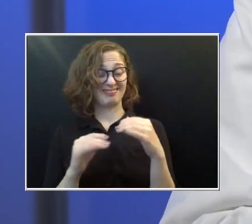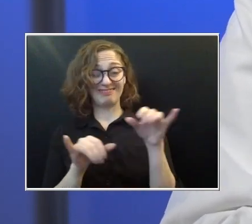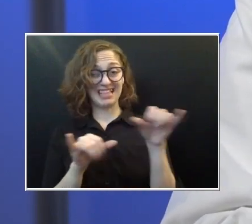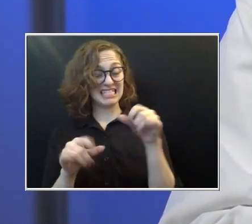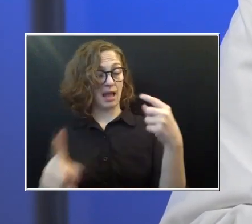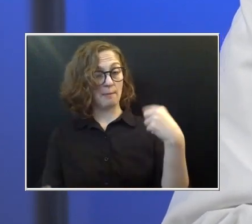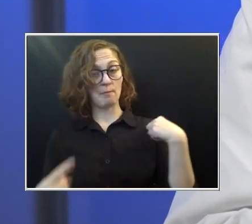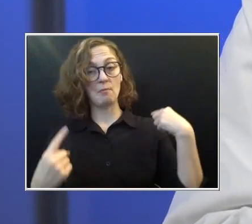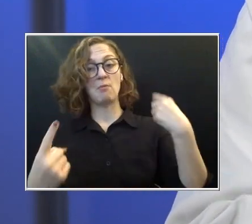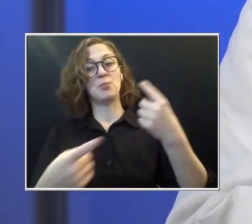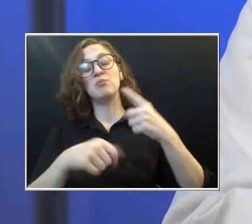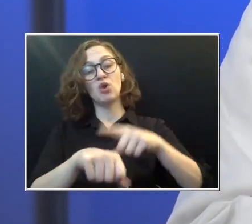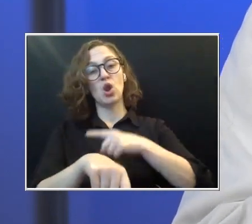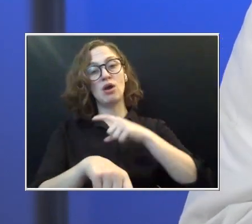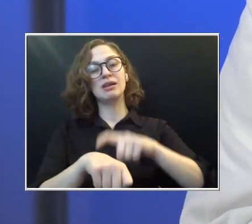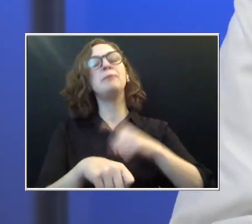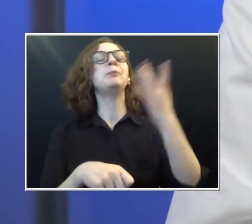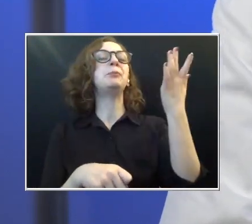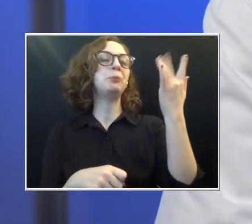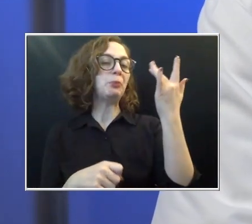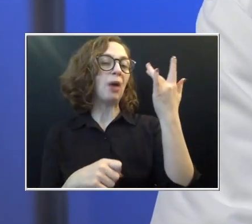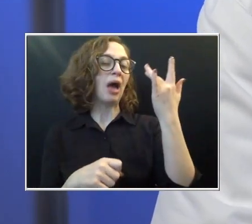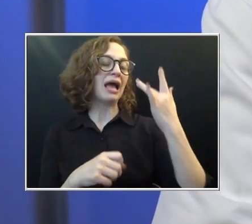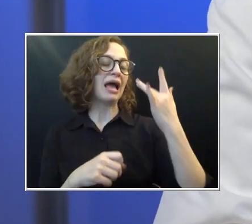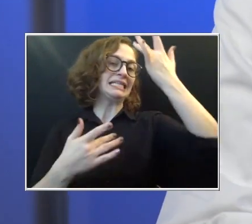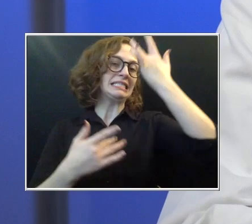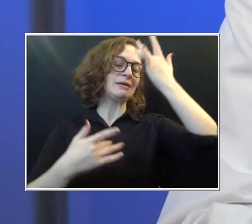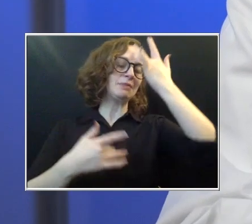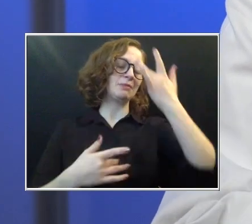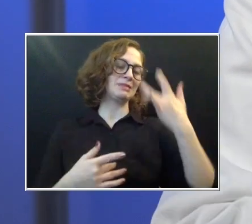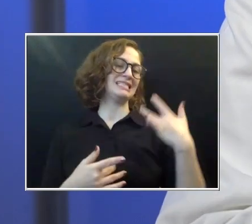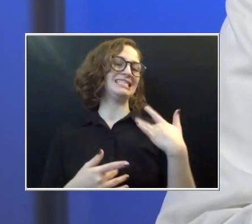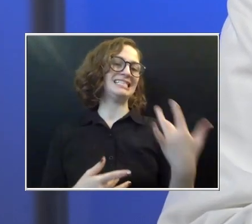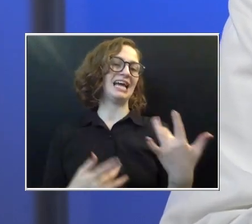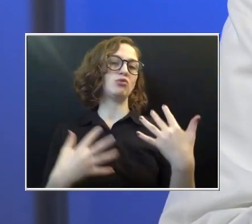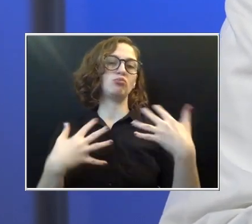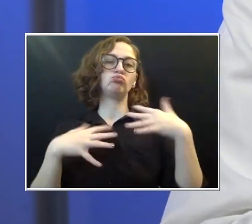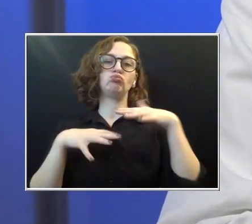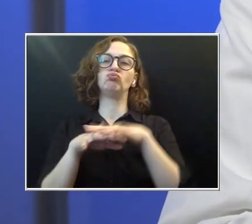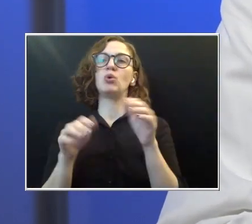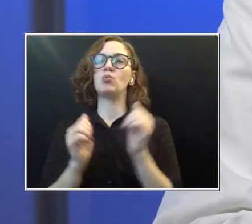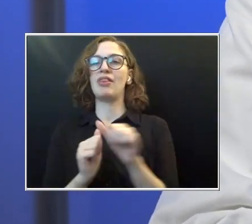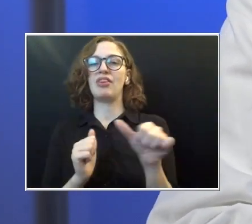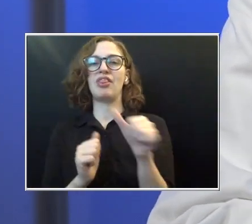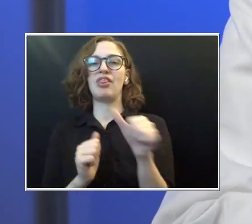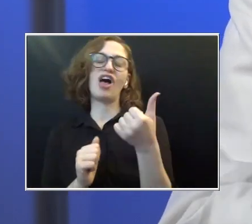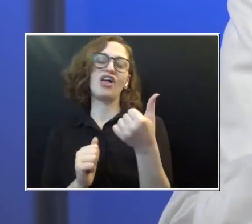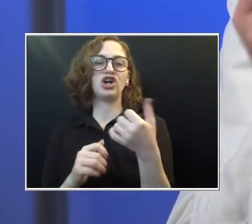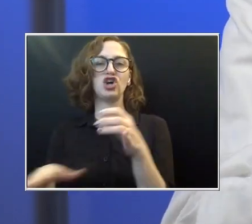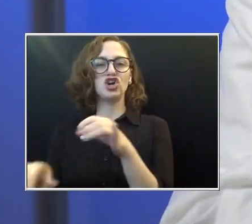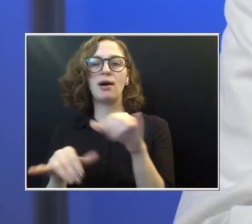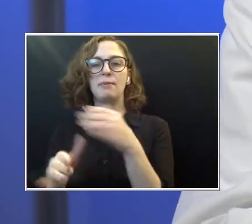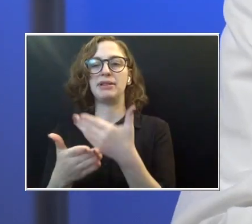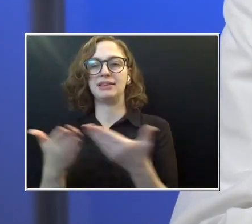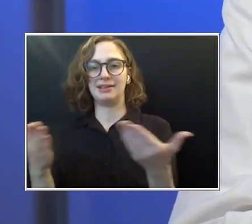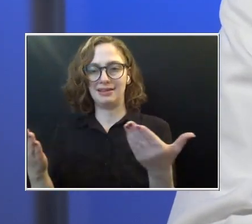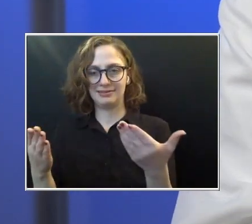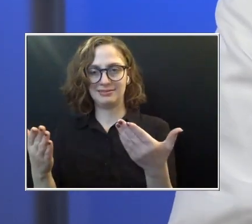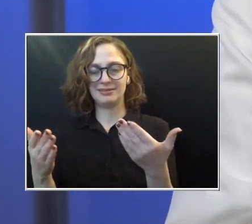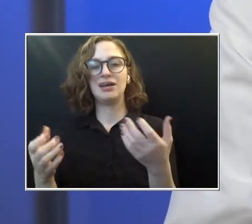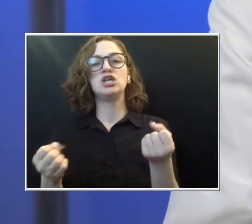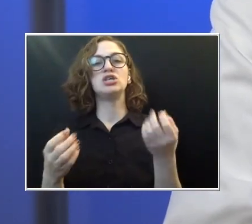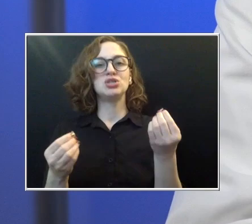overlap with a lot of other more common. So, you know, you think horses versus zebras, people are thinking about horses, but these zebras sneak in